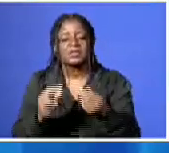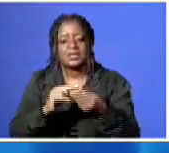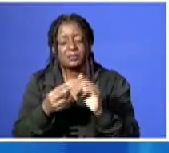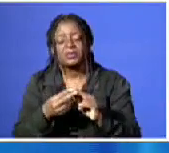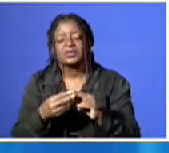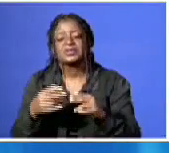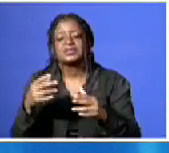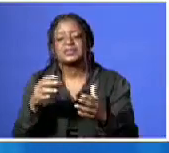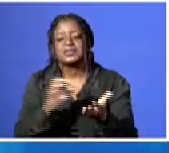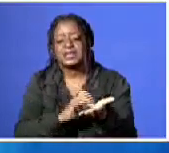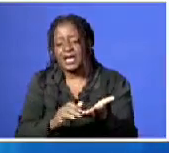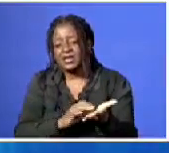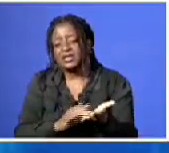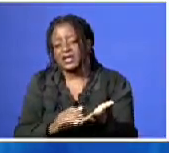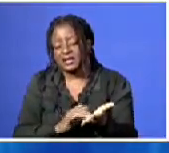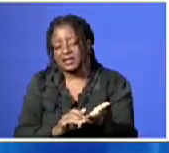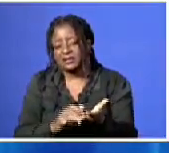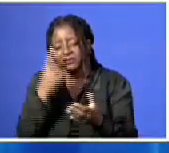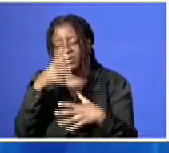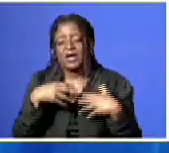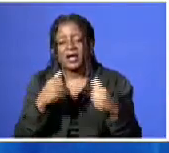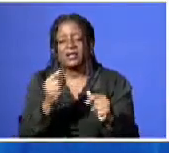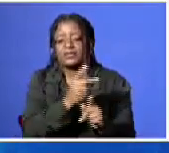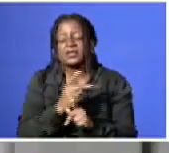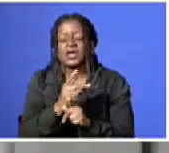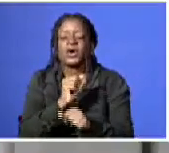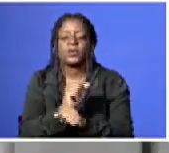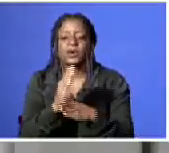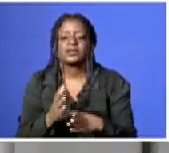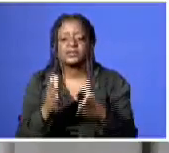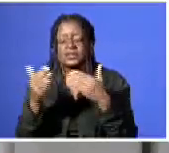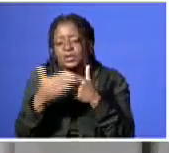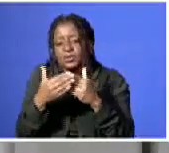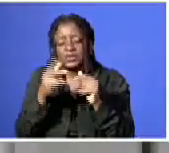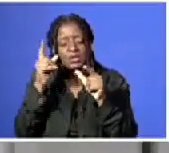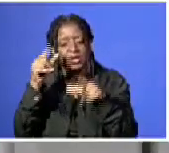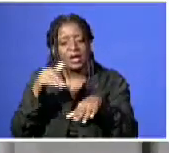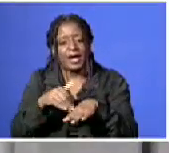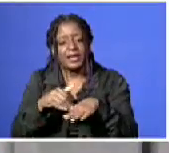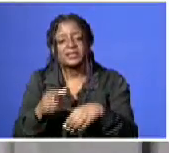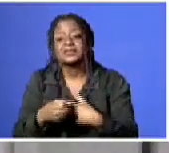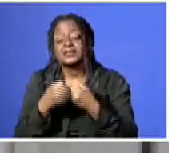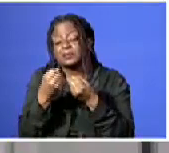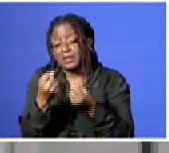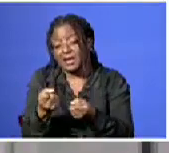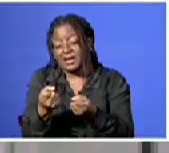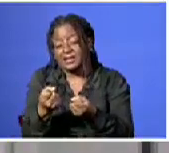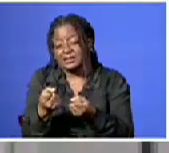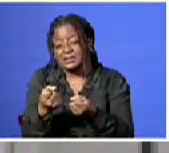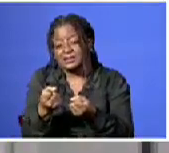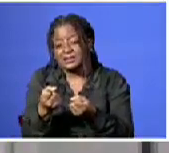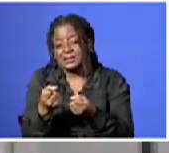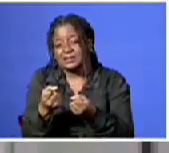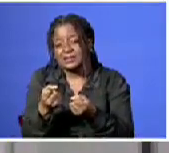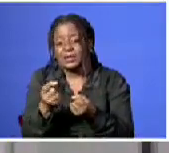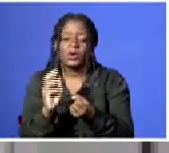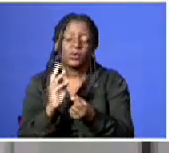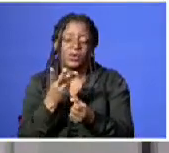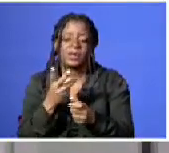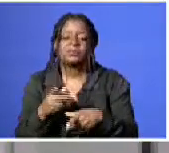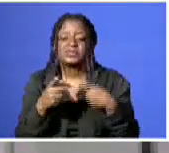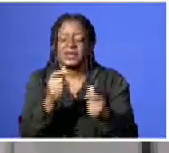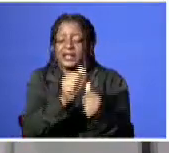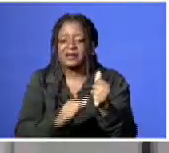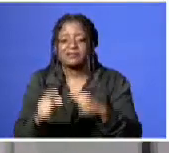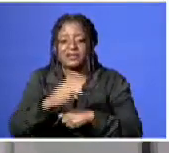workers. A closer look at the inventory, which we present in each meeting every day within the EOC, indicates that